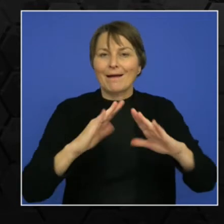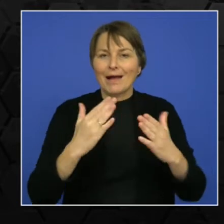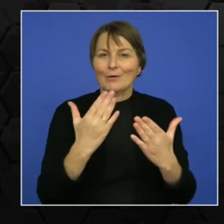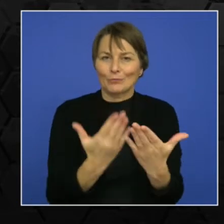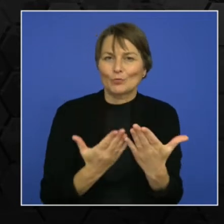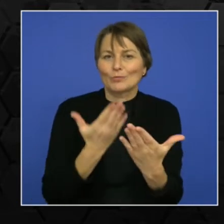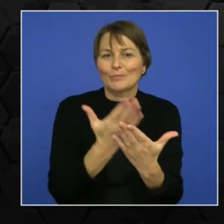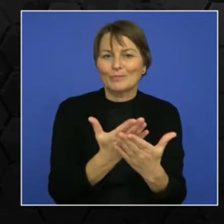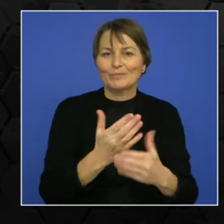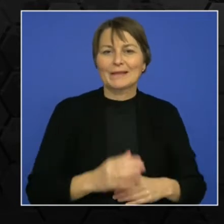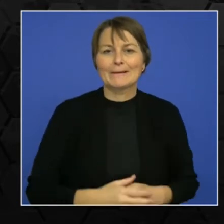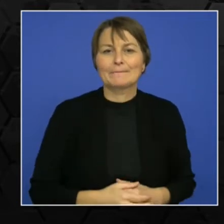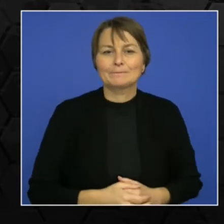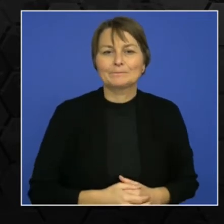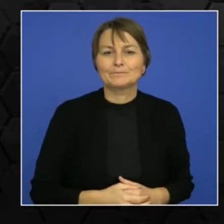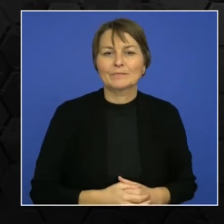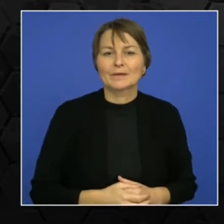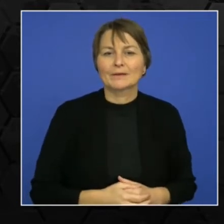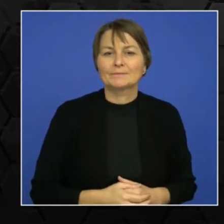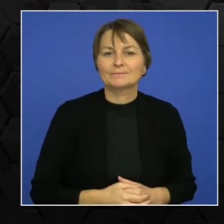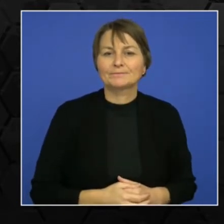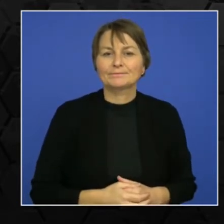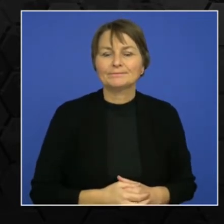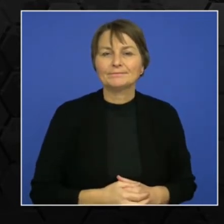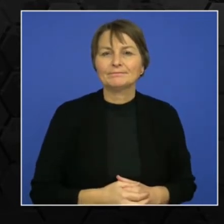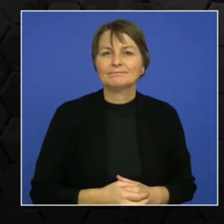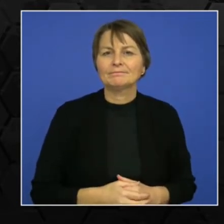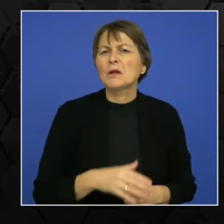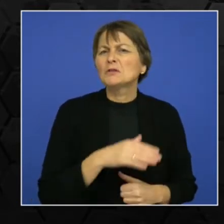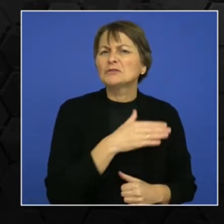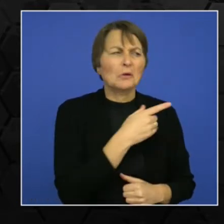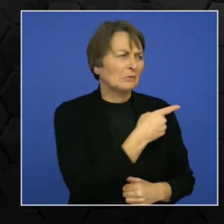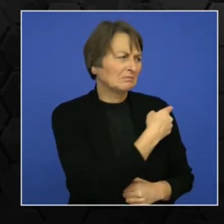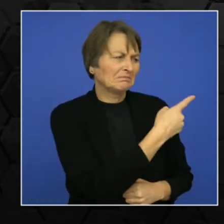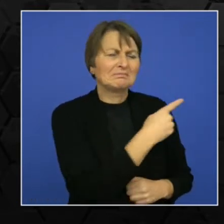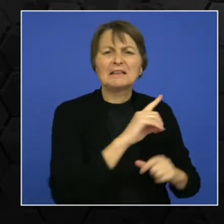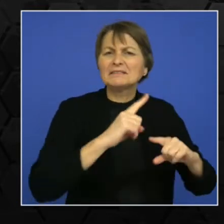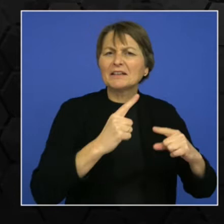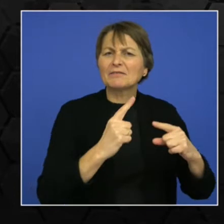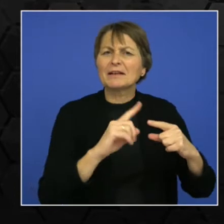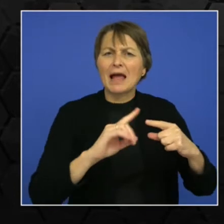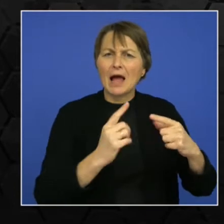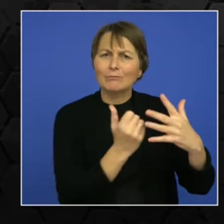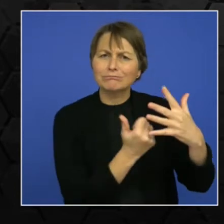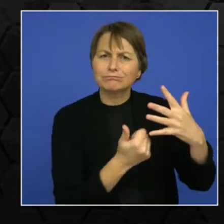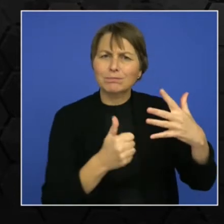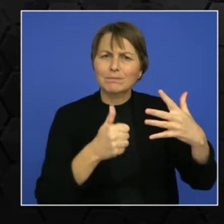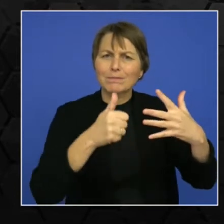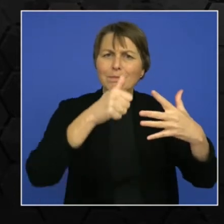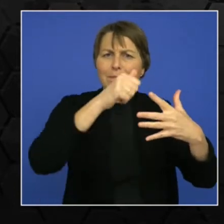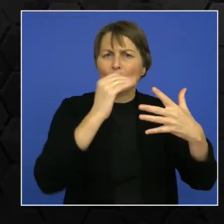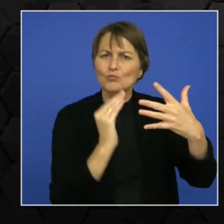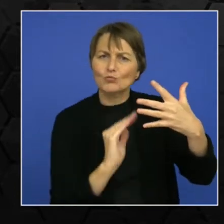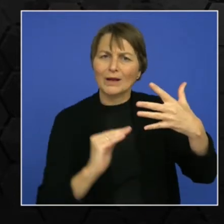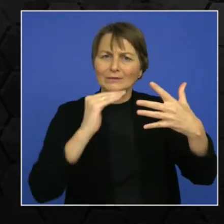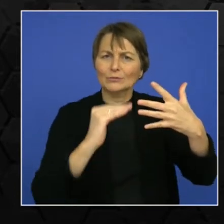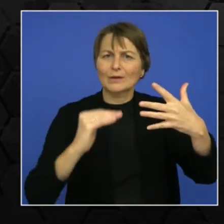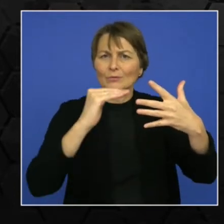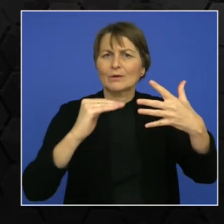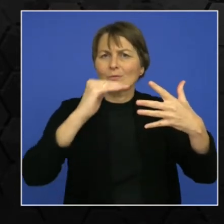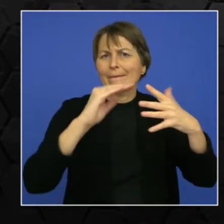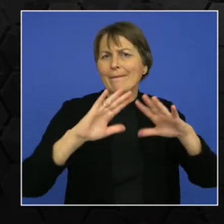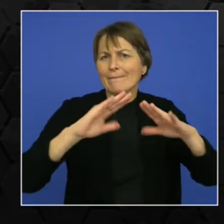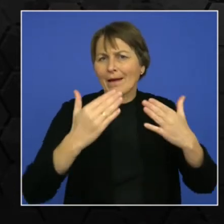of algorithms that we have in recommendation systems. The first one is the rank-based recommendation system. So this